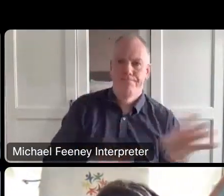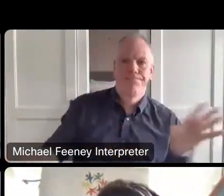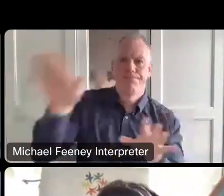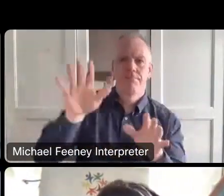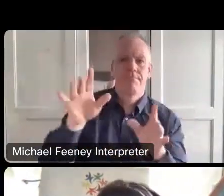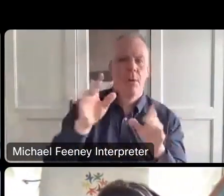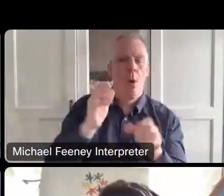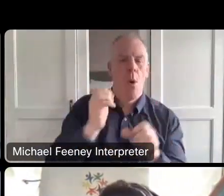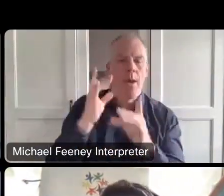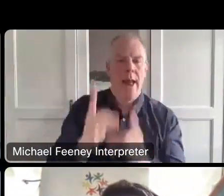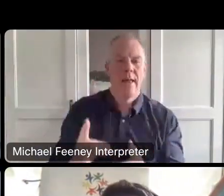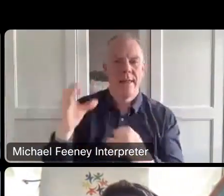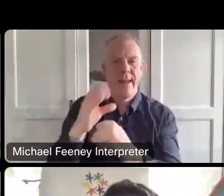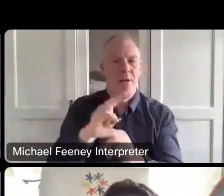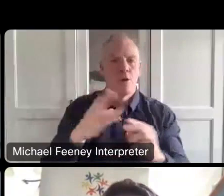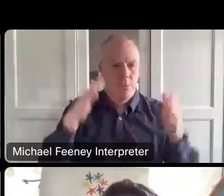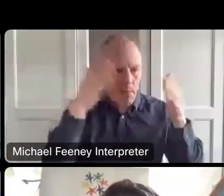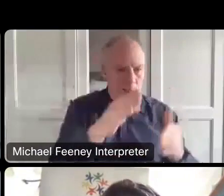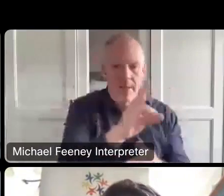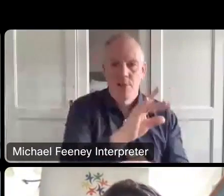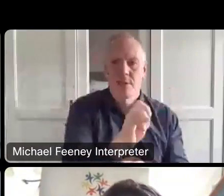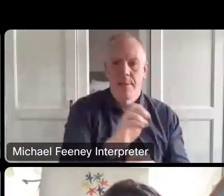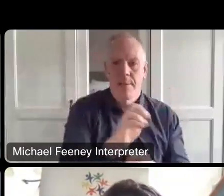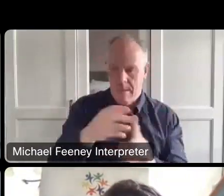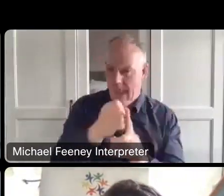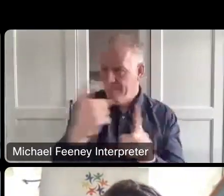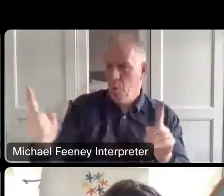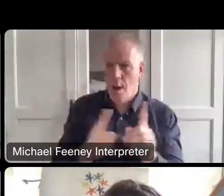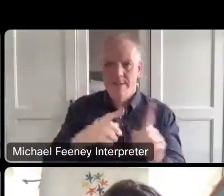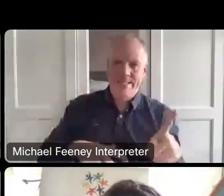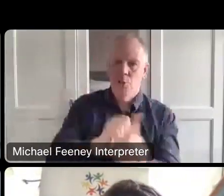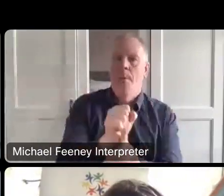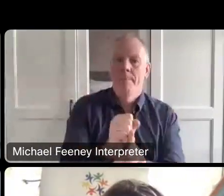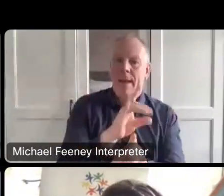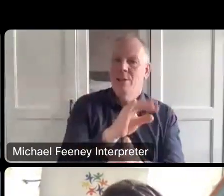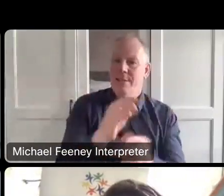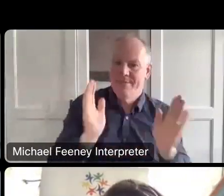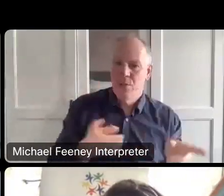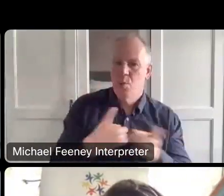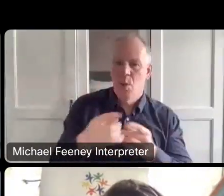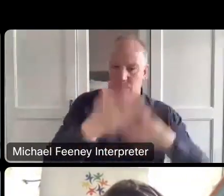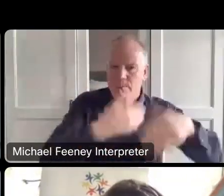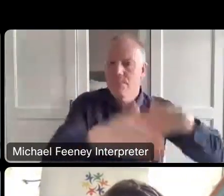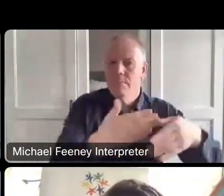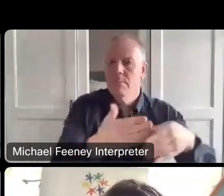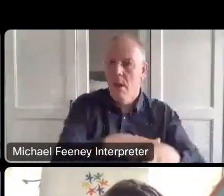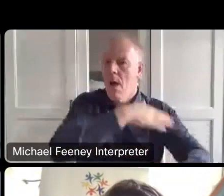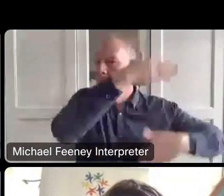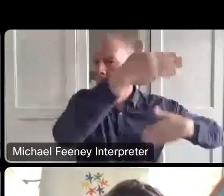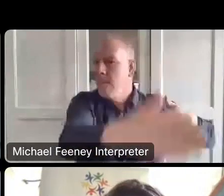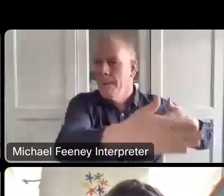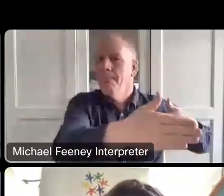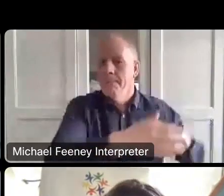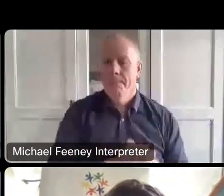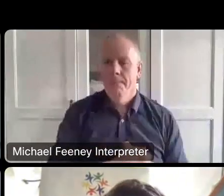not just within the HSE. So everybody else has to catch up with what the HSE have already been working on over a long number of years. So